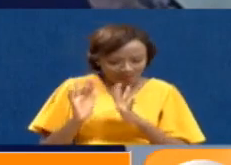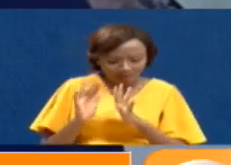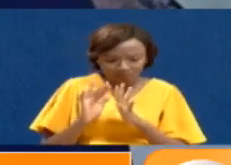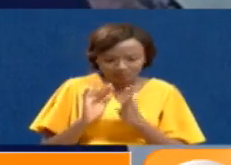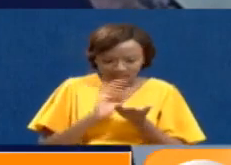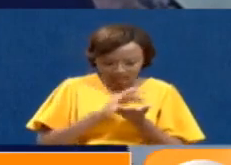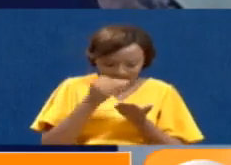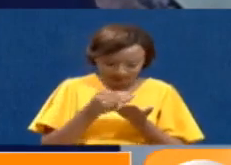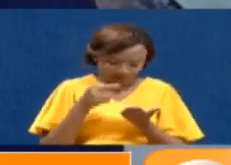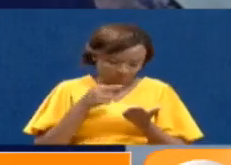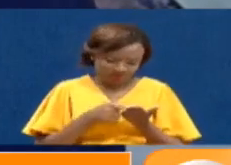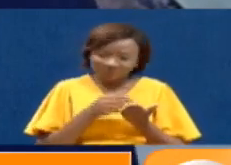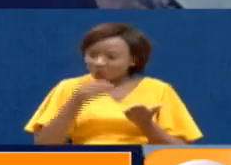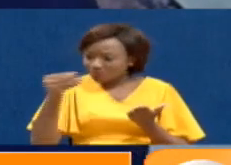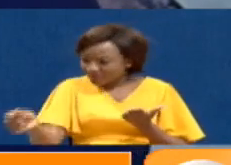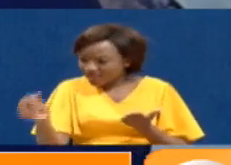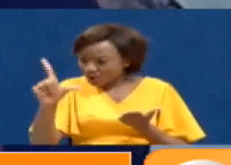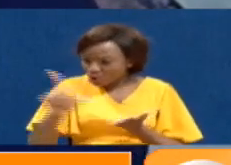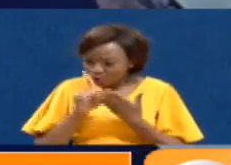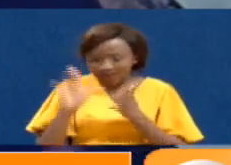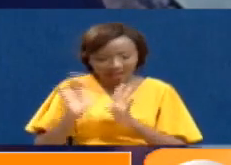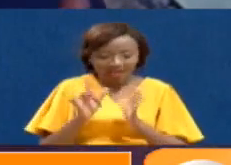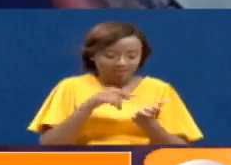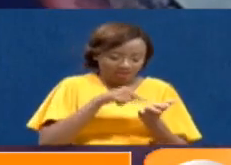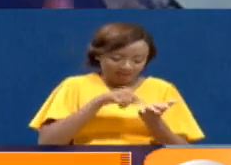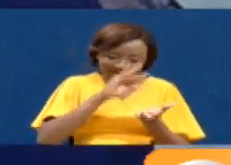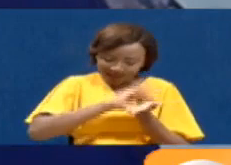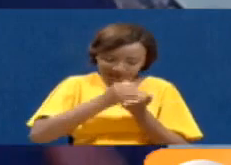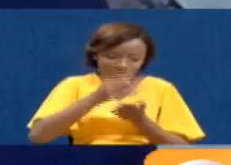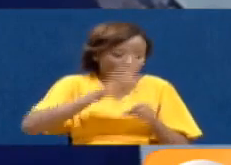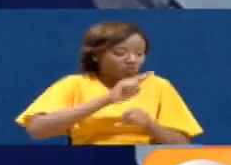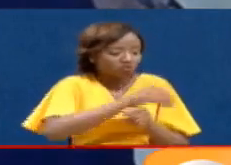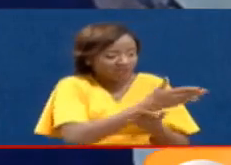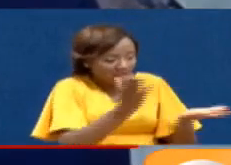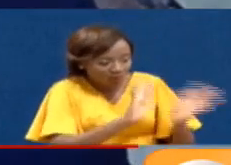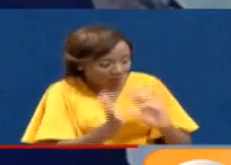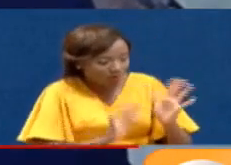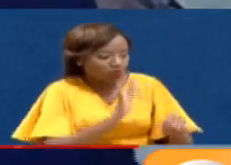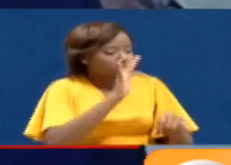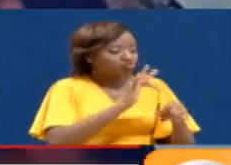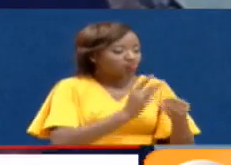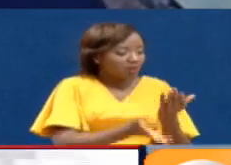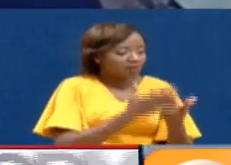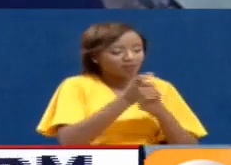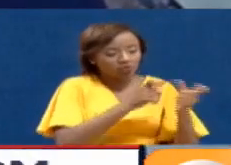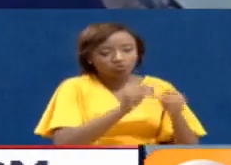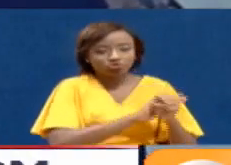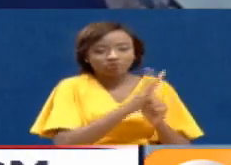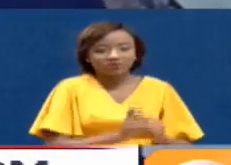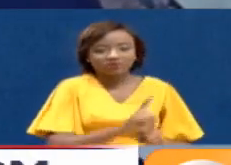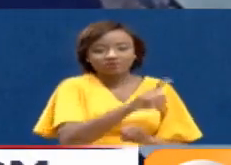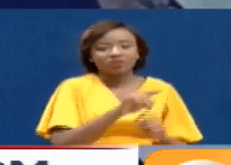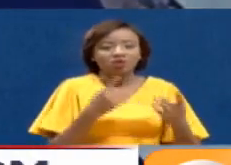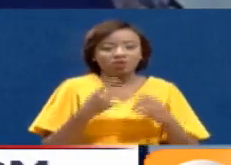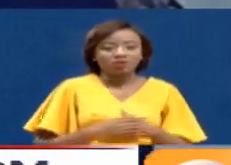to reduce this capital flight, which is not only putting pressure on currencies, but also putting pressure on the